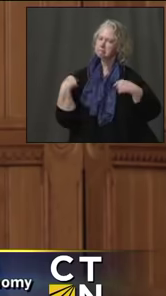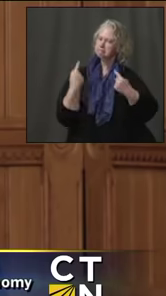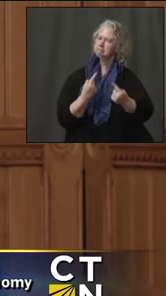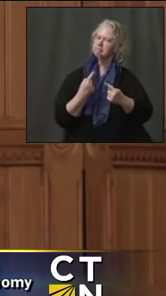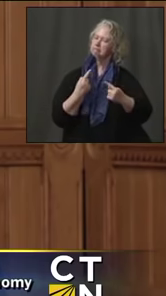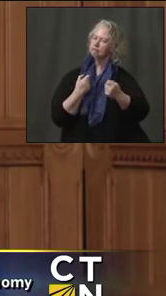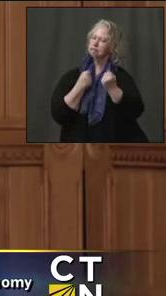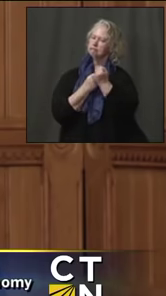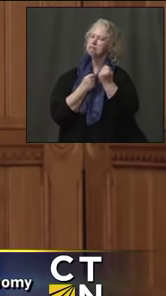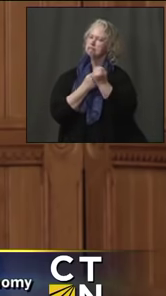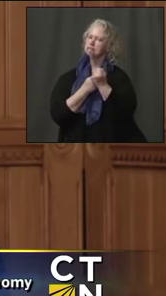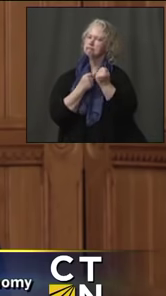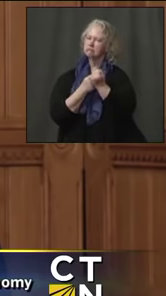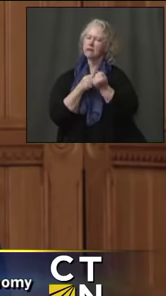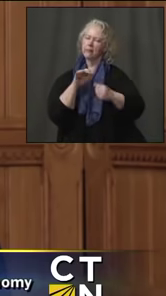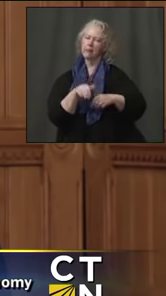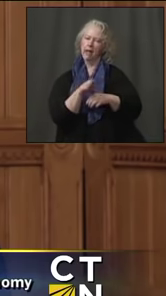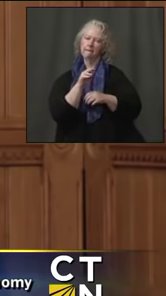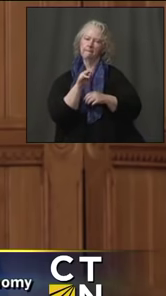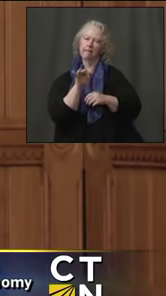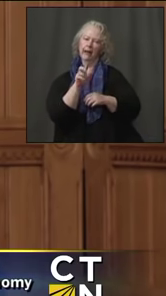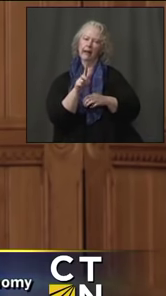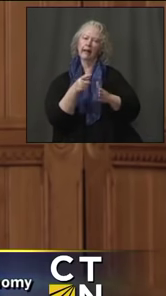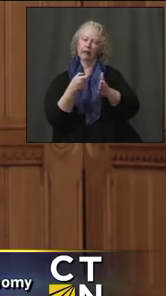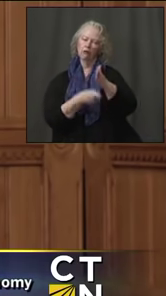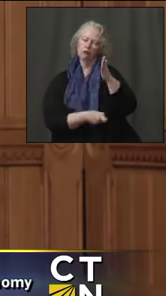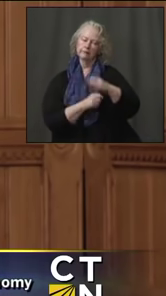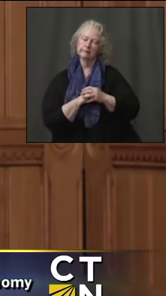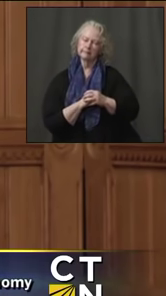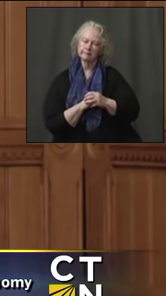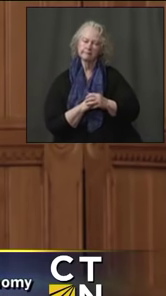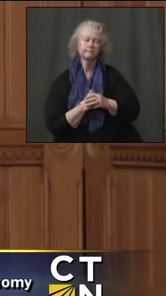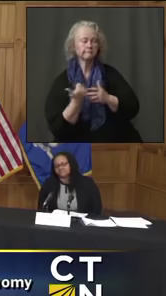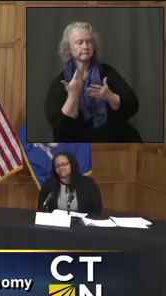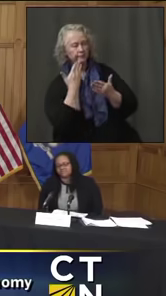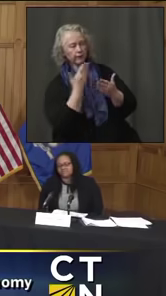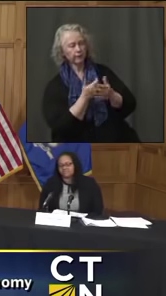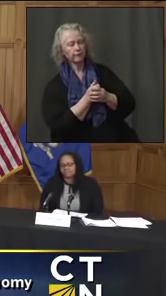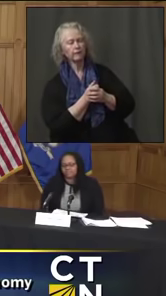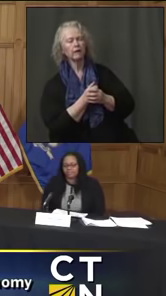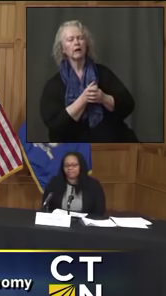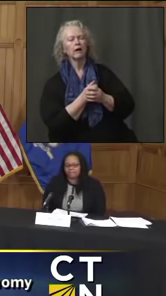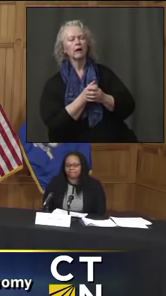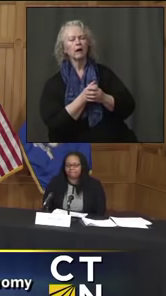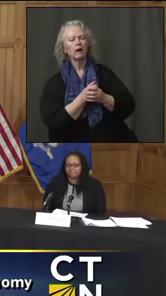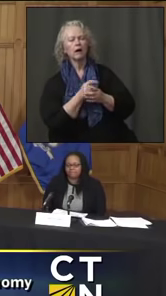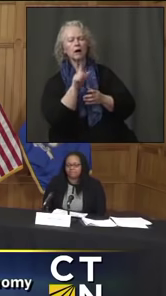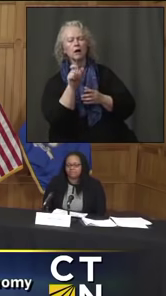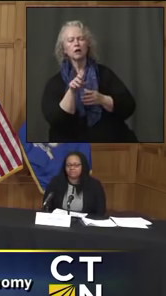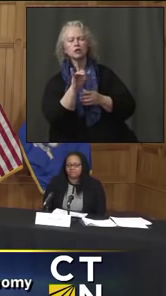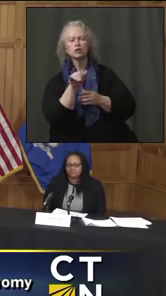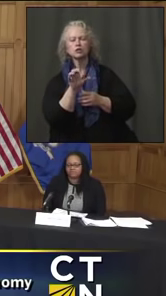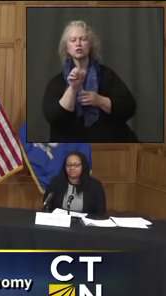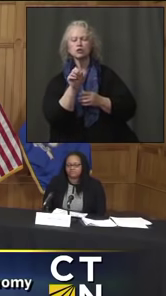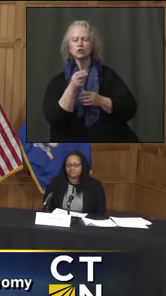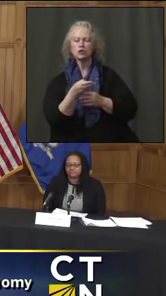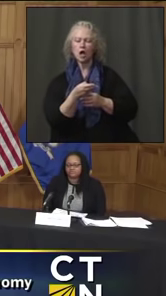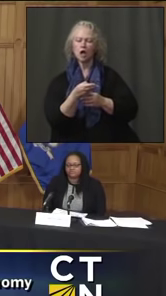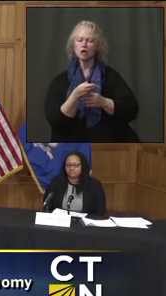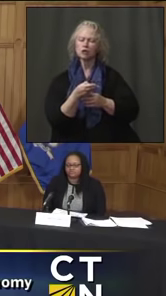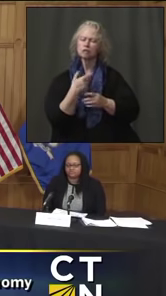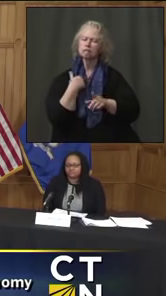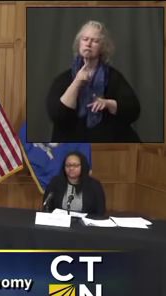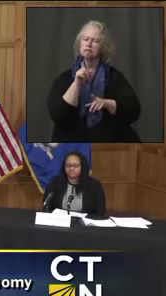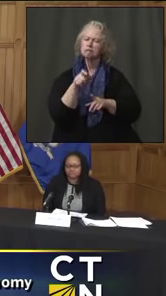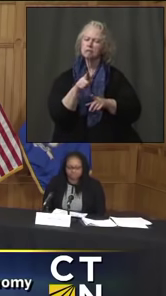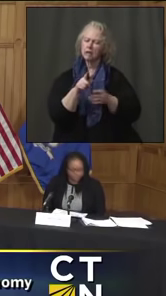help support those additional costs that we're incurring. Thank you for that. And Josh, I was hoping to ask you a question about the numbers